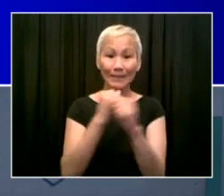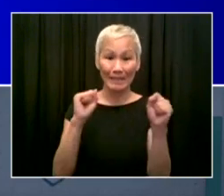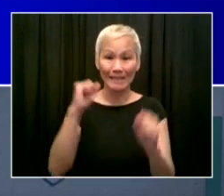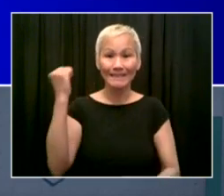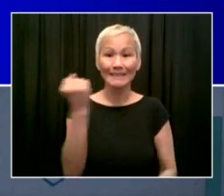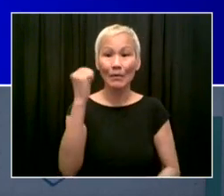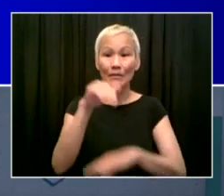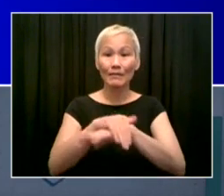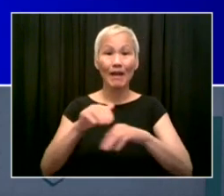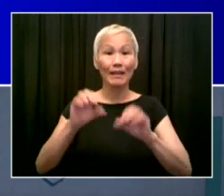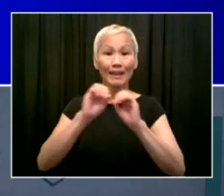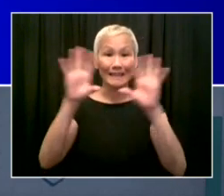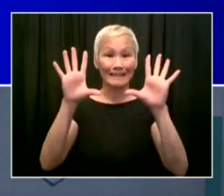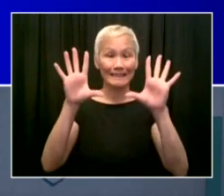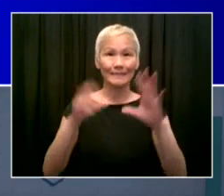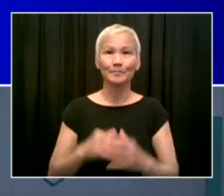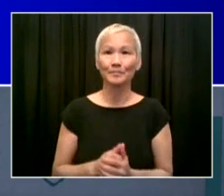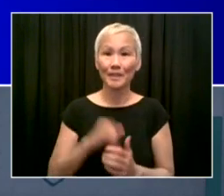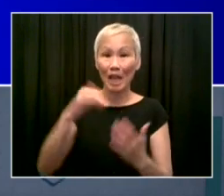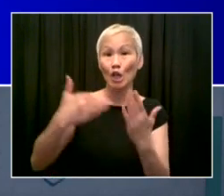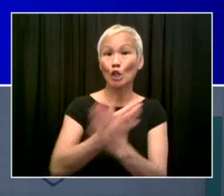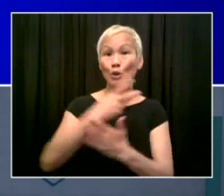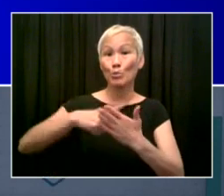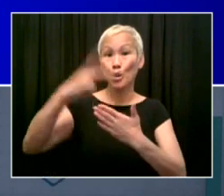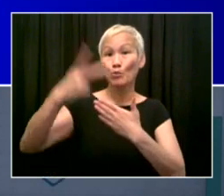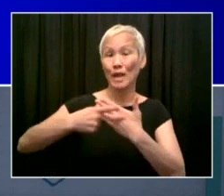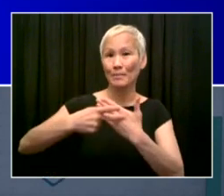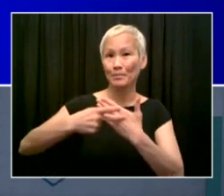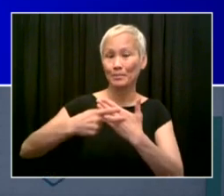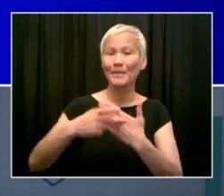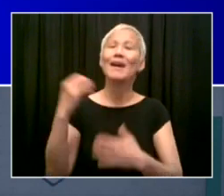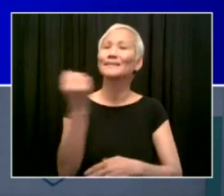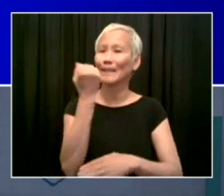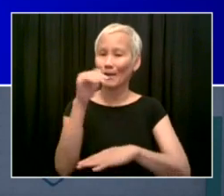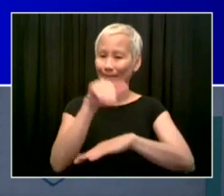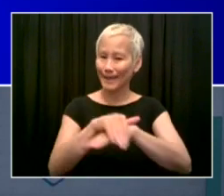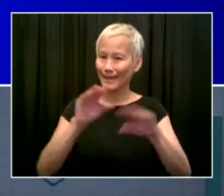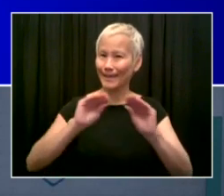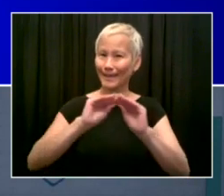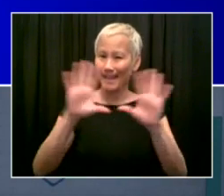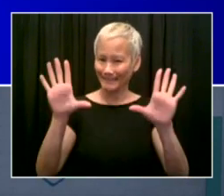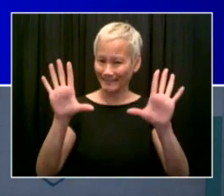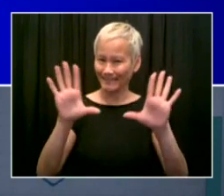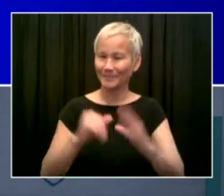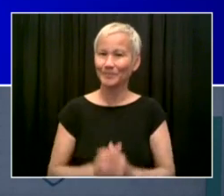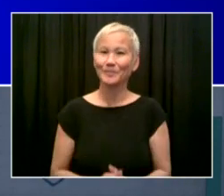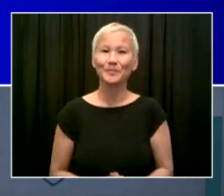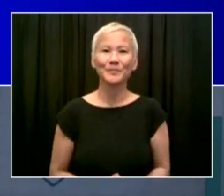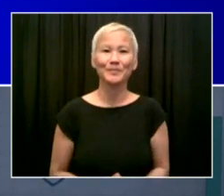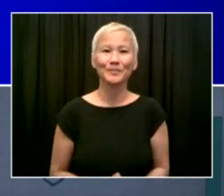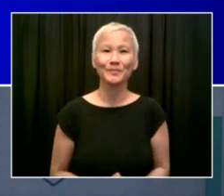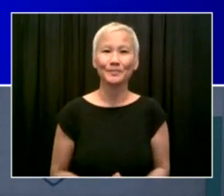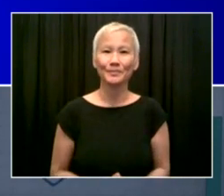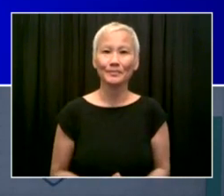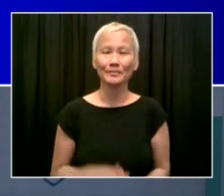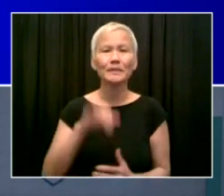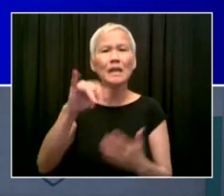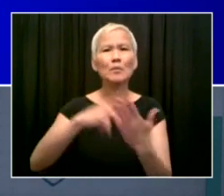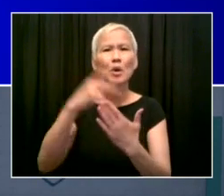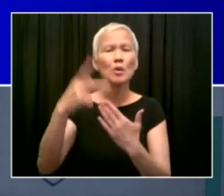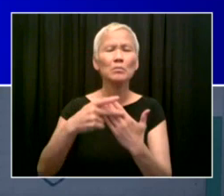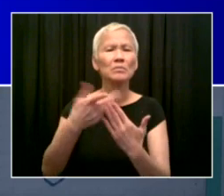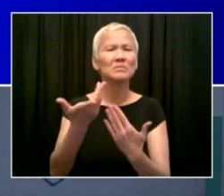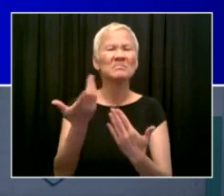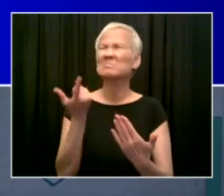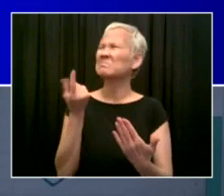is part of how we build public safety from the grassroots up. Saturday Night Lights is a key part of our Safe Summer NYC